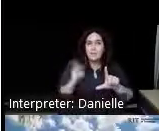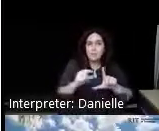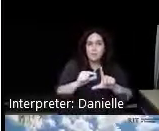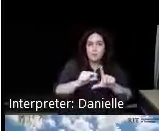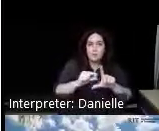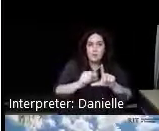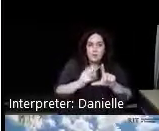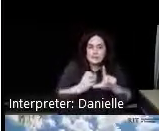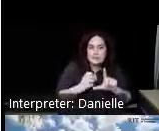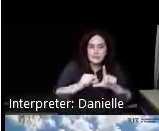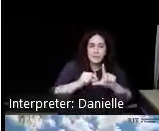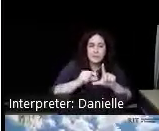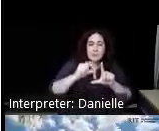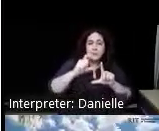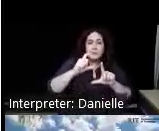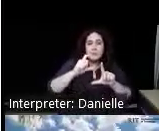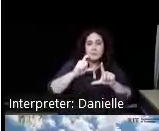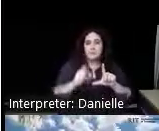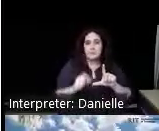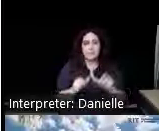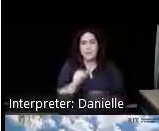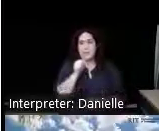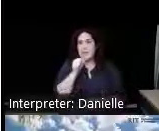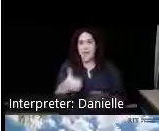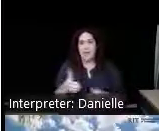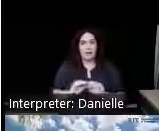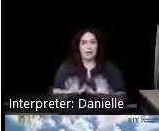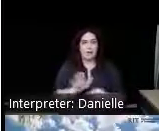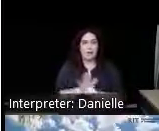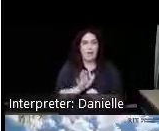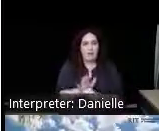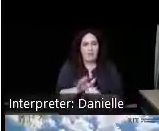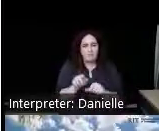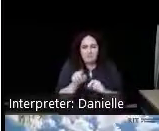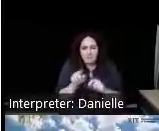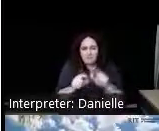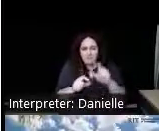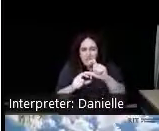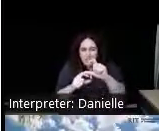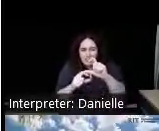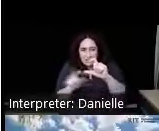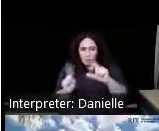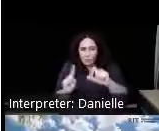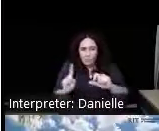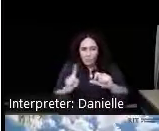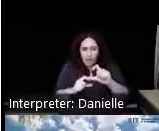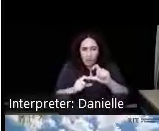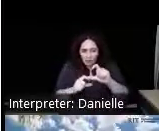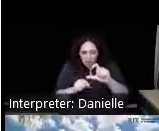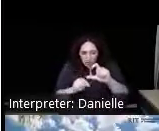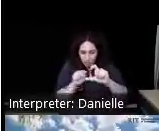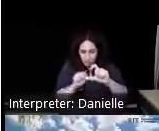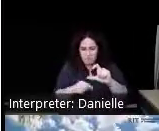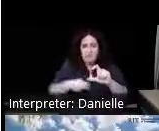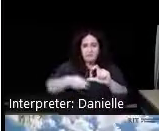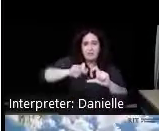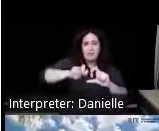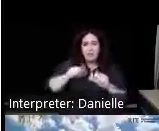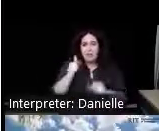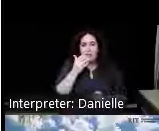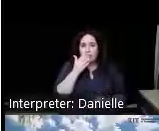distinct enough for people to be able to determine where one of the bands starts and one of the next